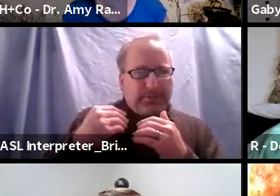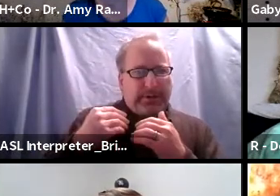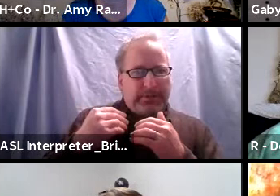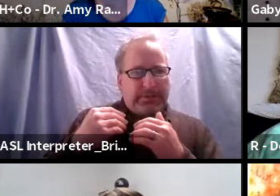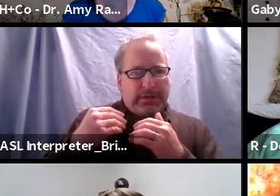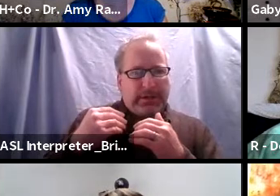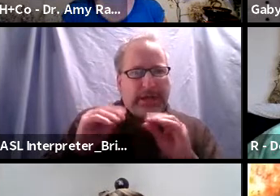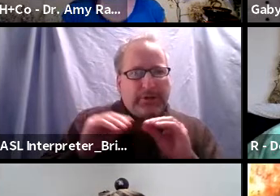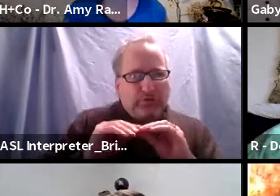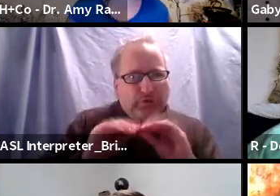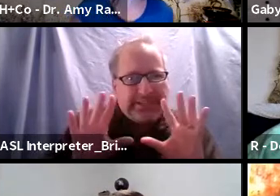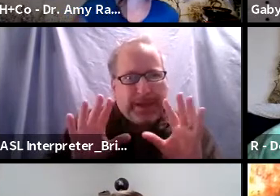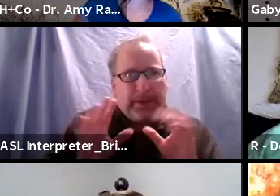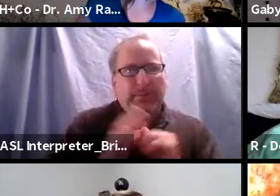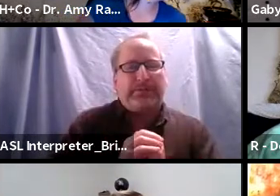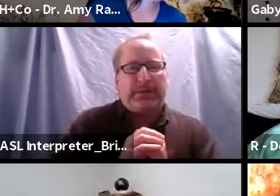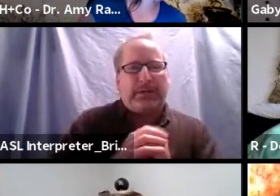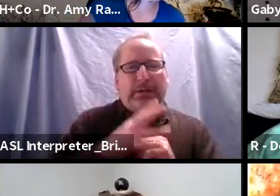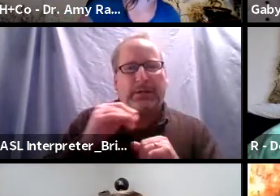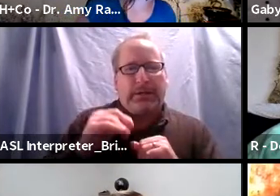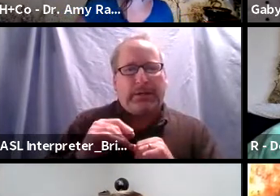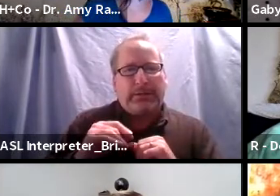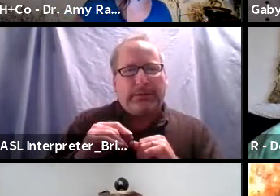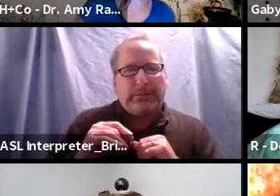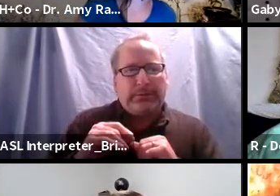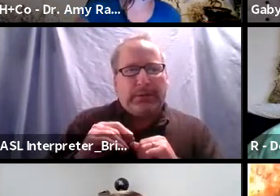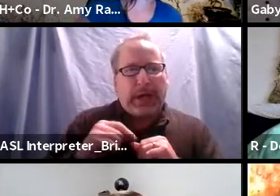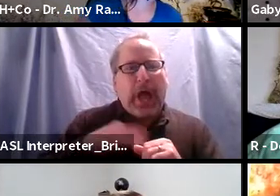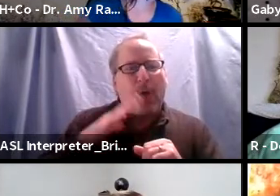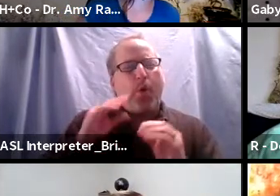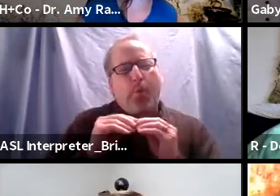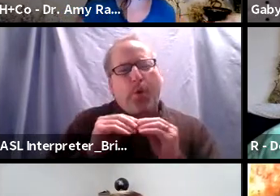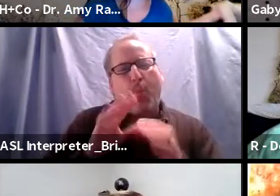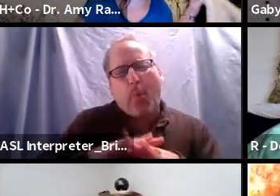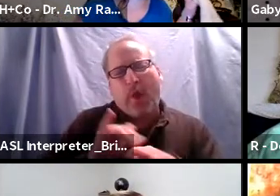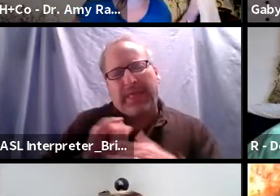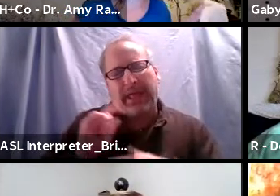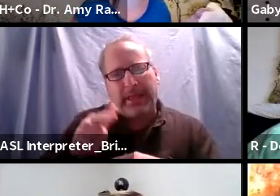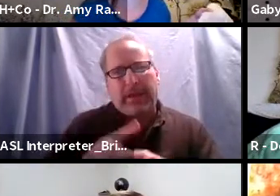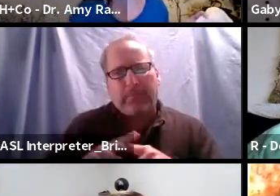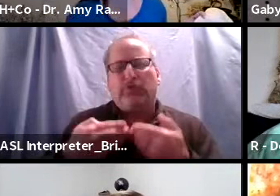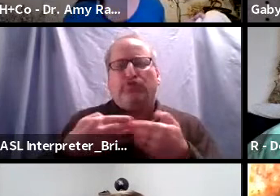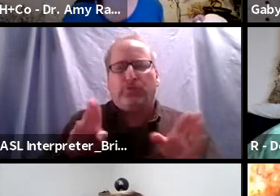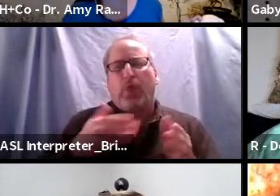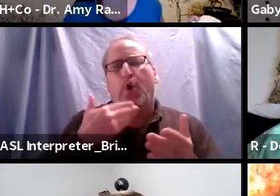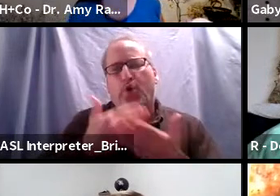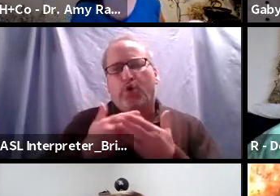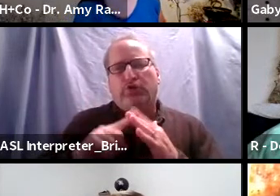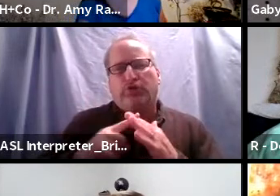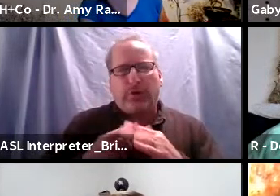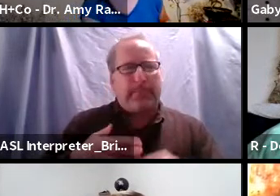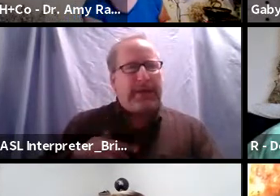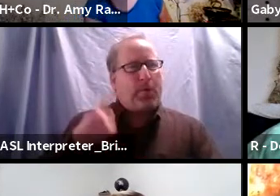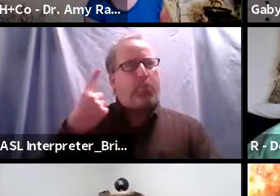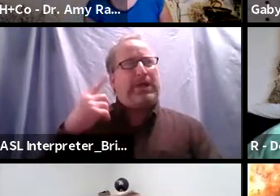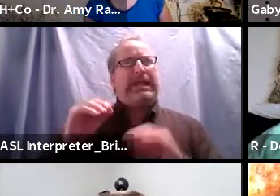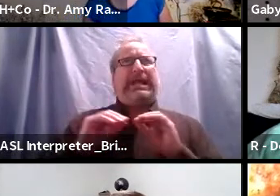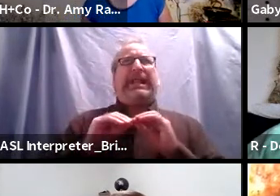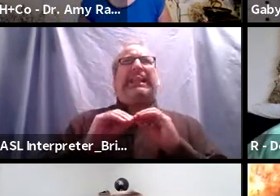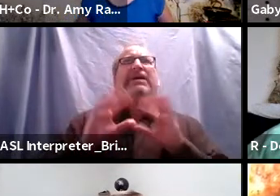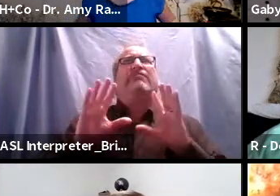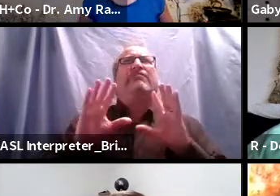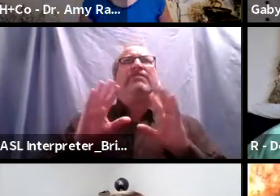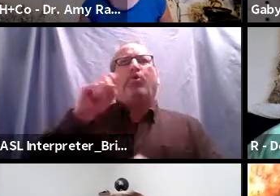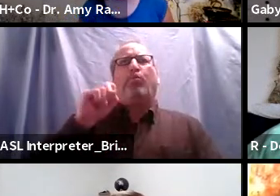I definitely can look at it in more detail later. Generally, it looks like a good start. I think my one clarifying